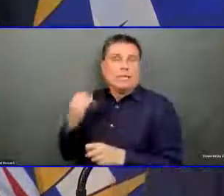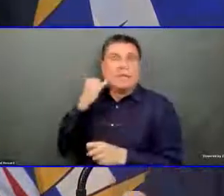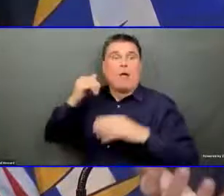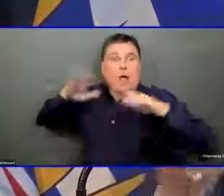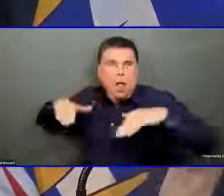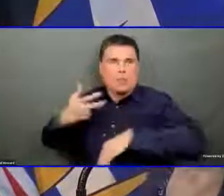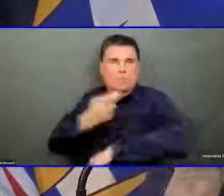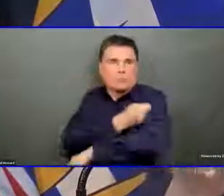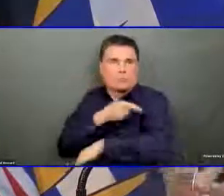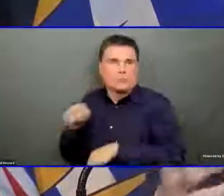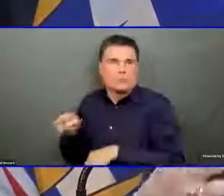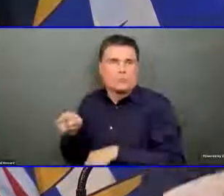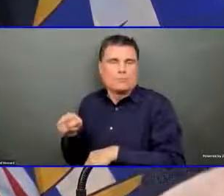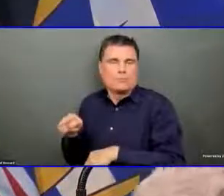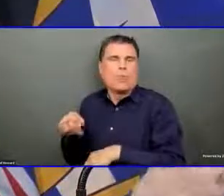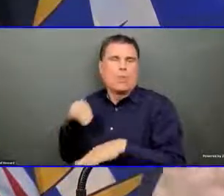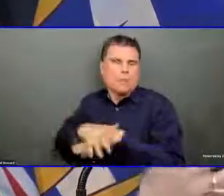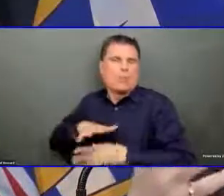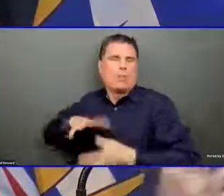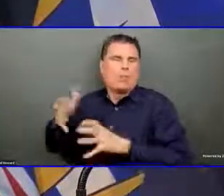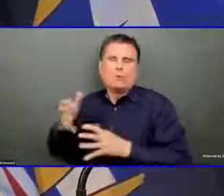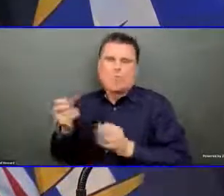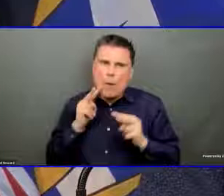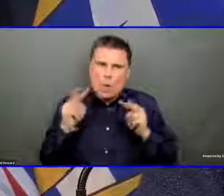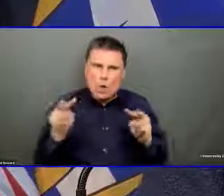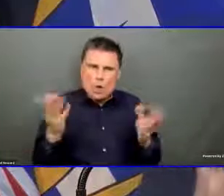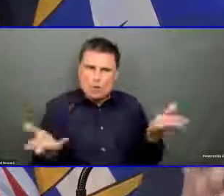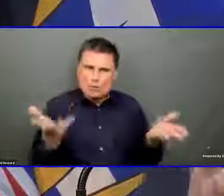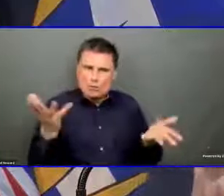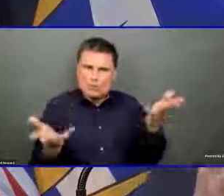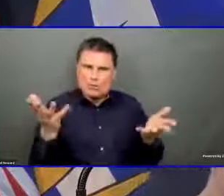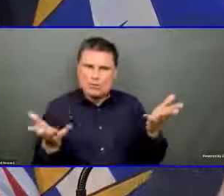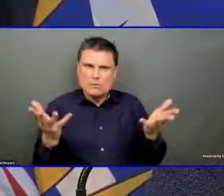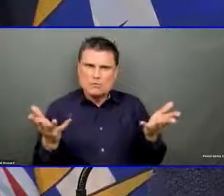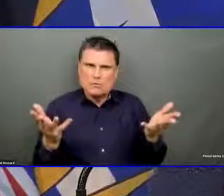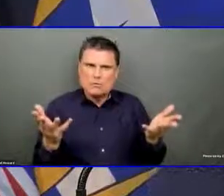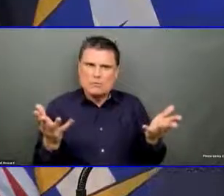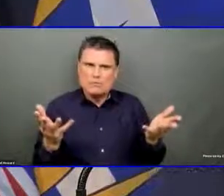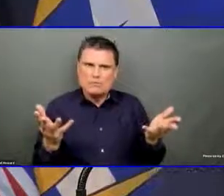different risk-benefit balance that we now know tips in the